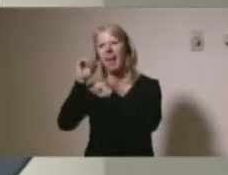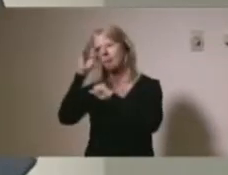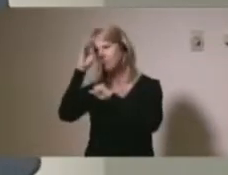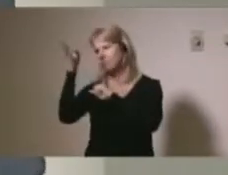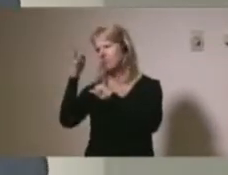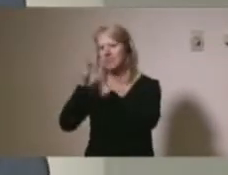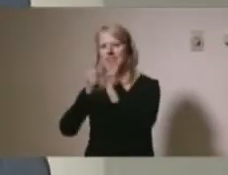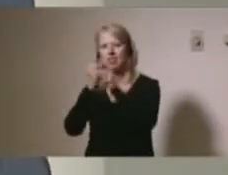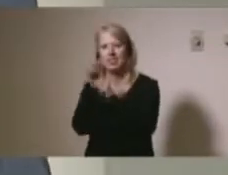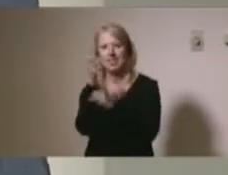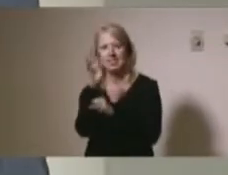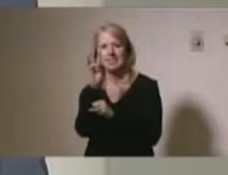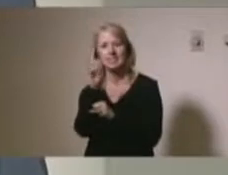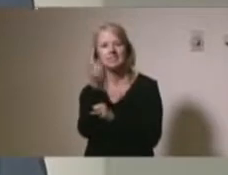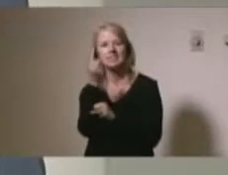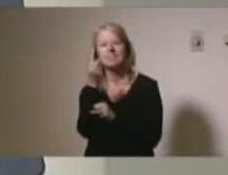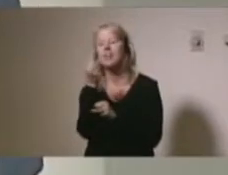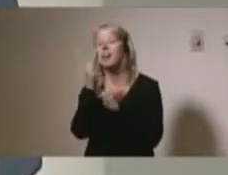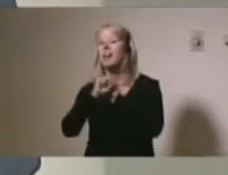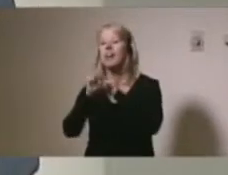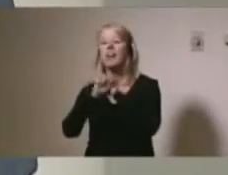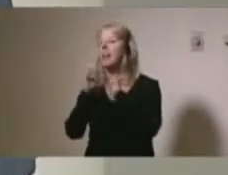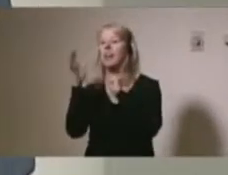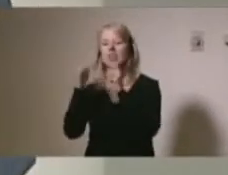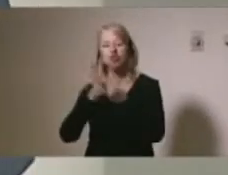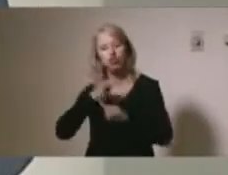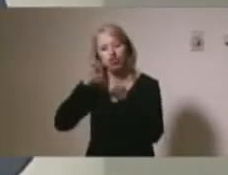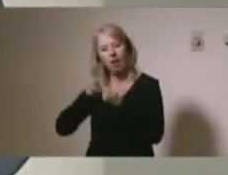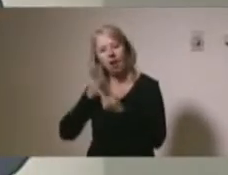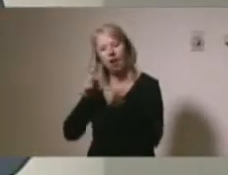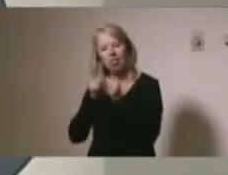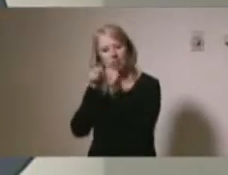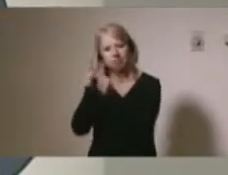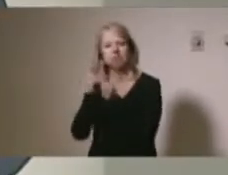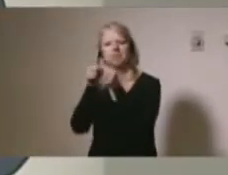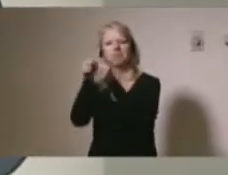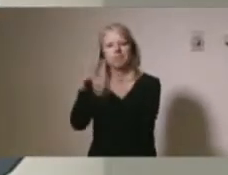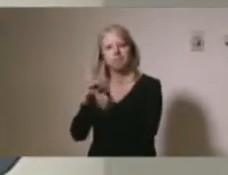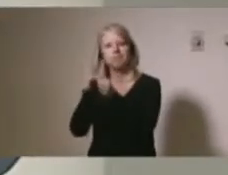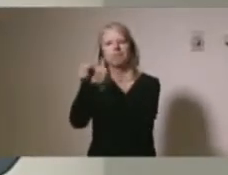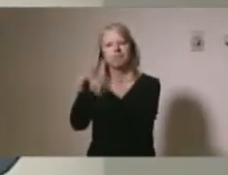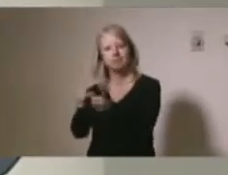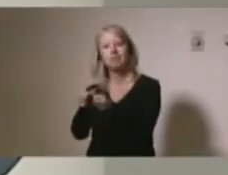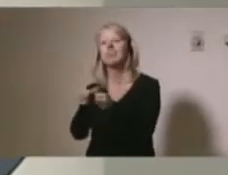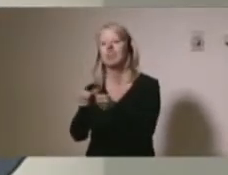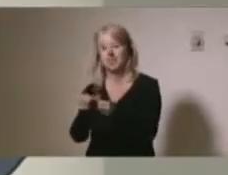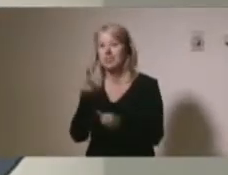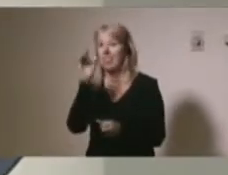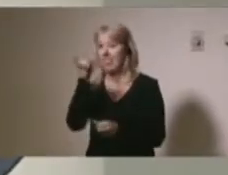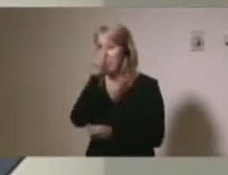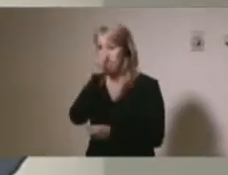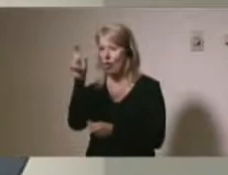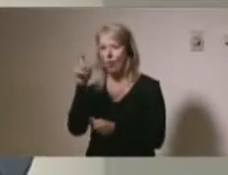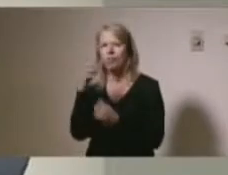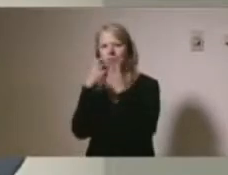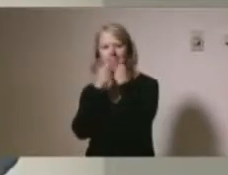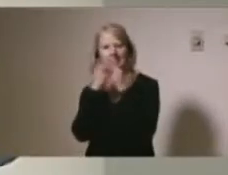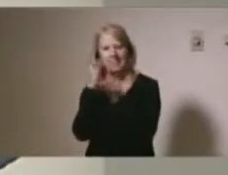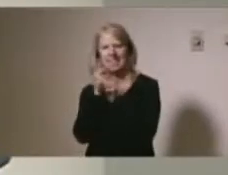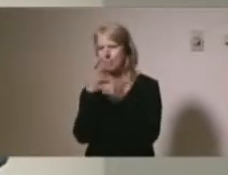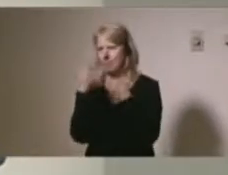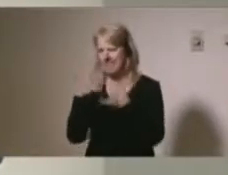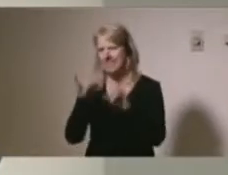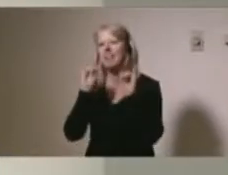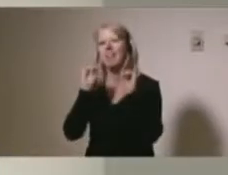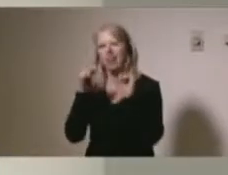1960s. The slogan was, "The struggle continues." And that slogan is more and more necessary. The